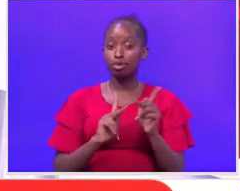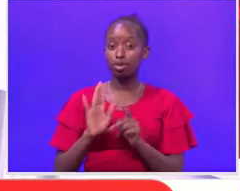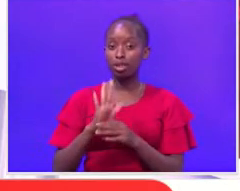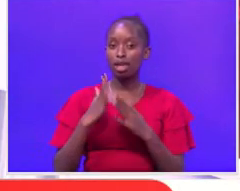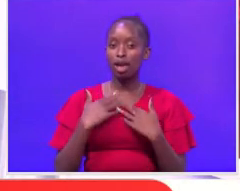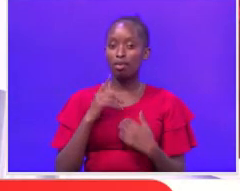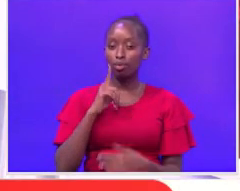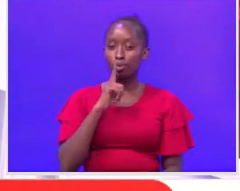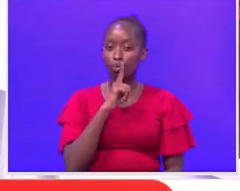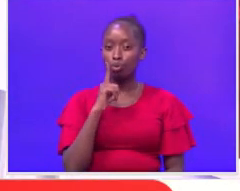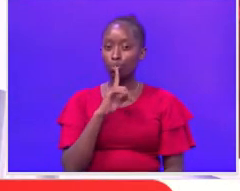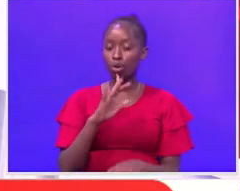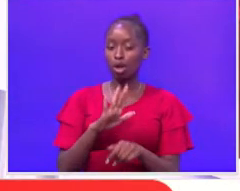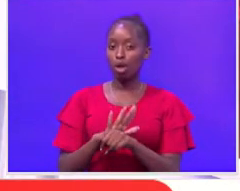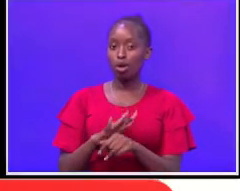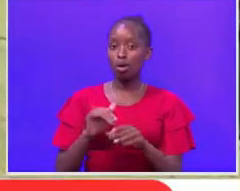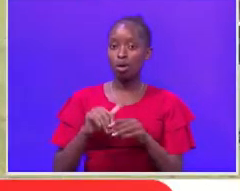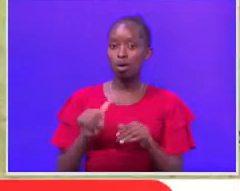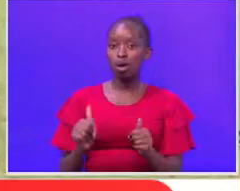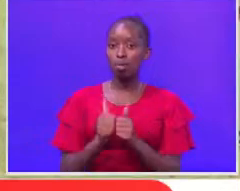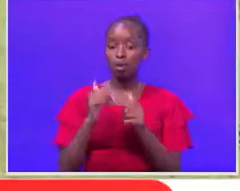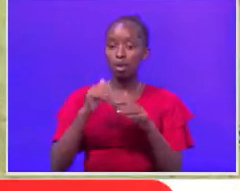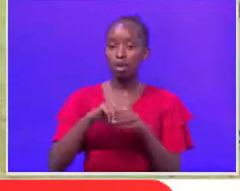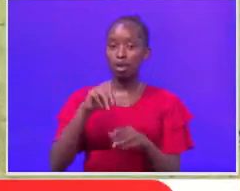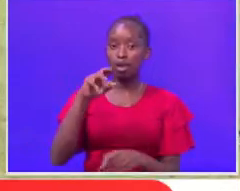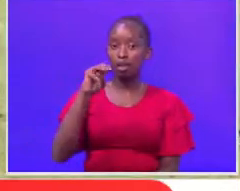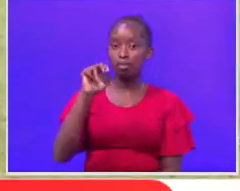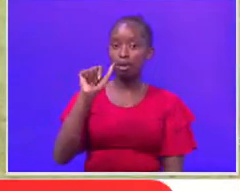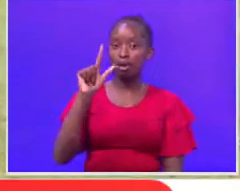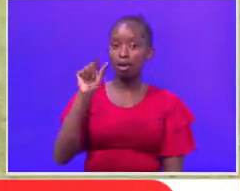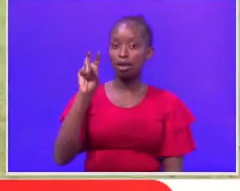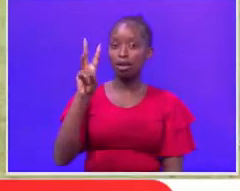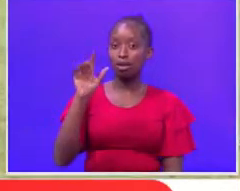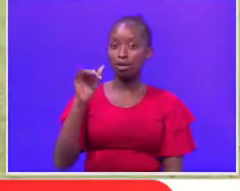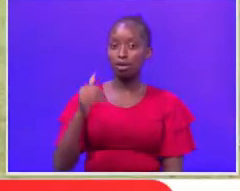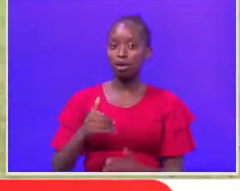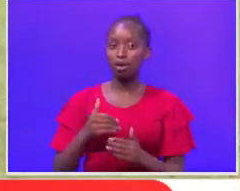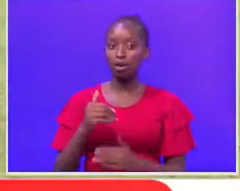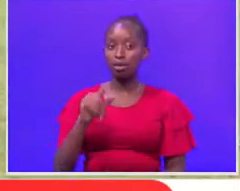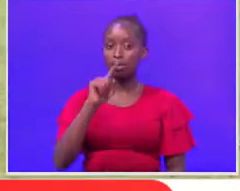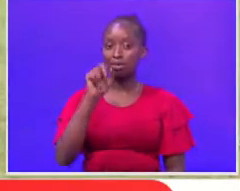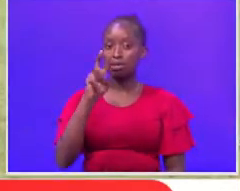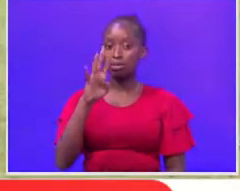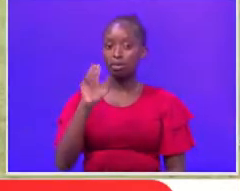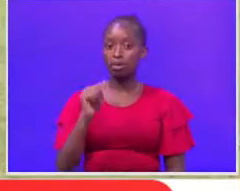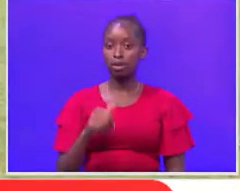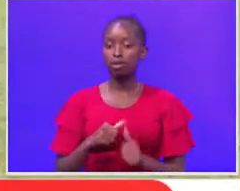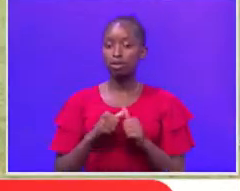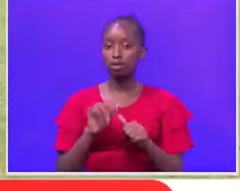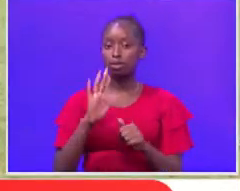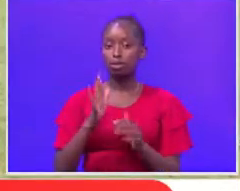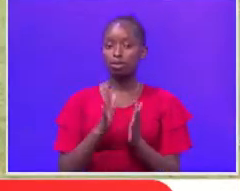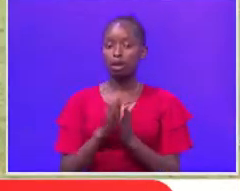set to take place in Malawi. Owing to the withdrawal of Zambia, the tournament will now consist of